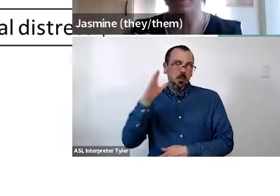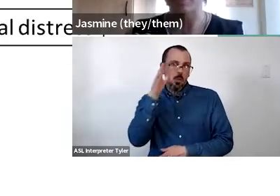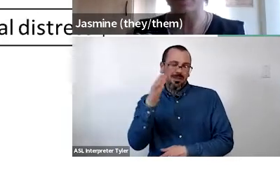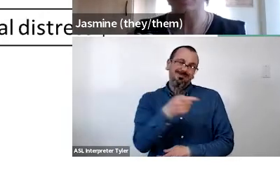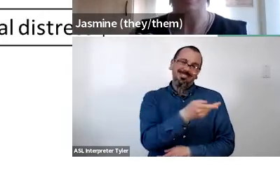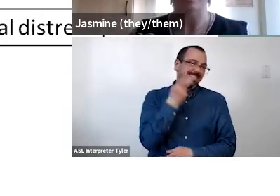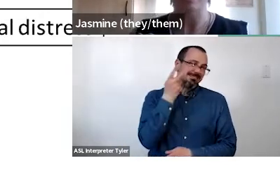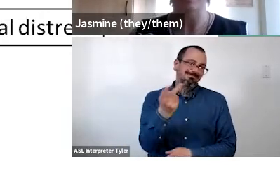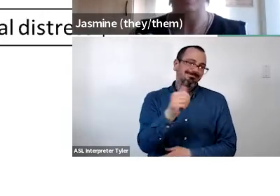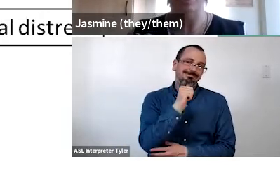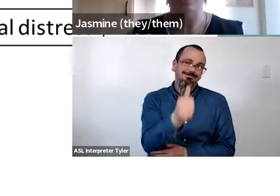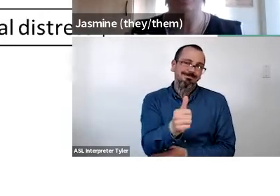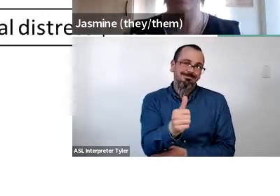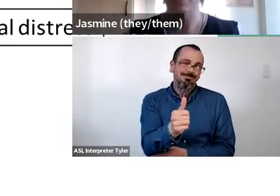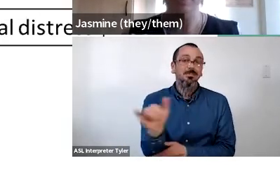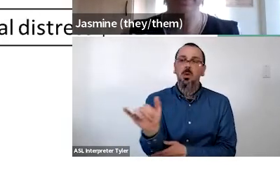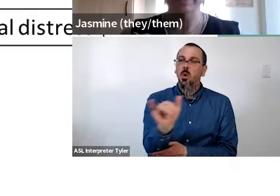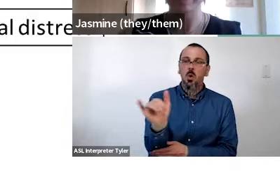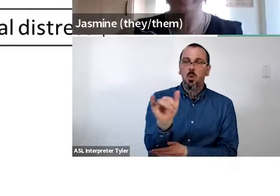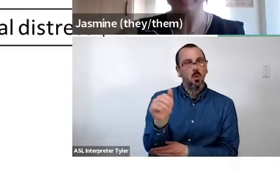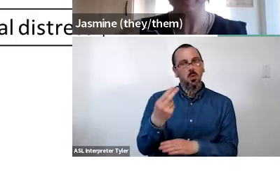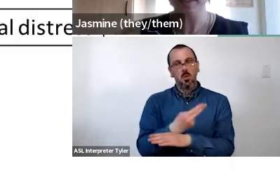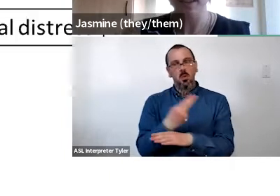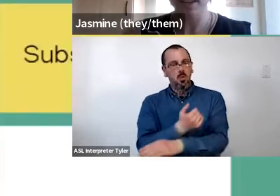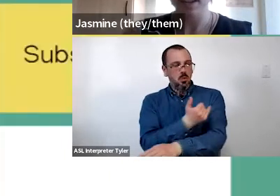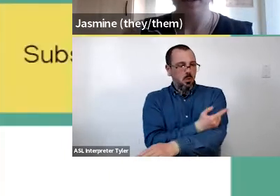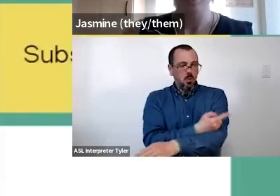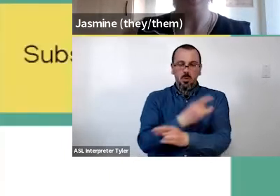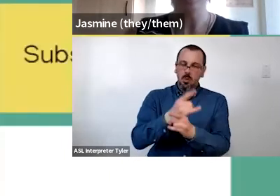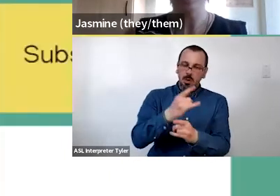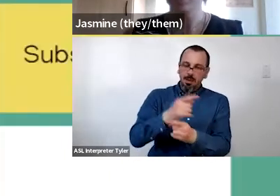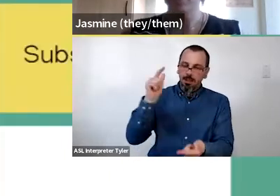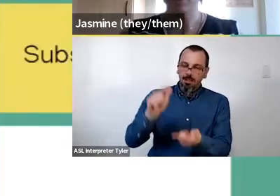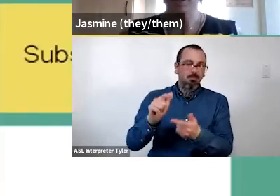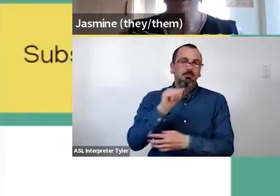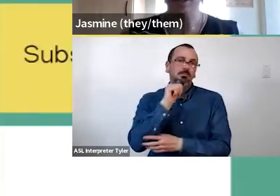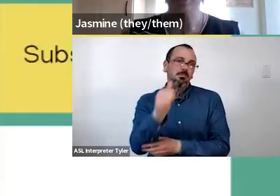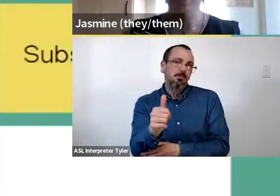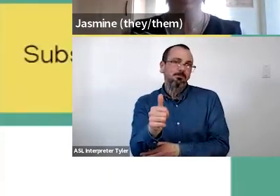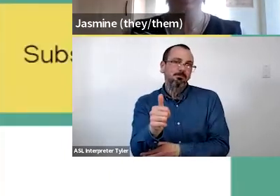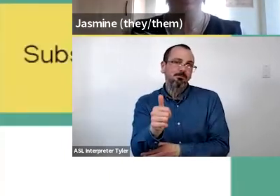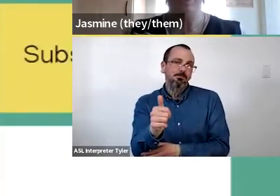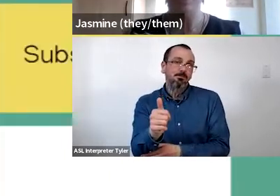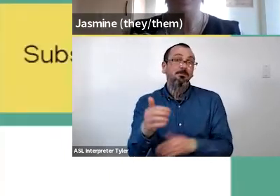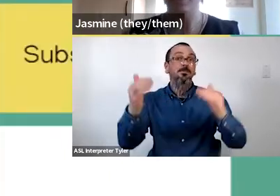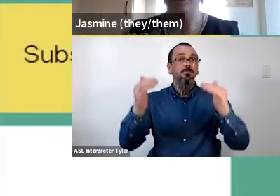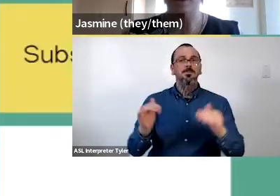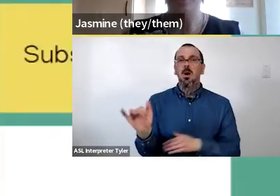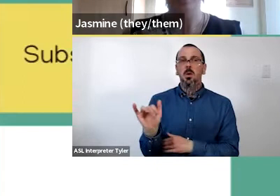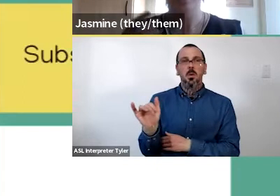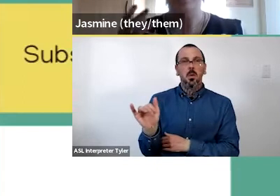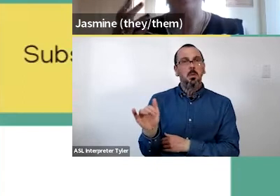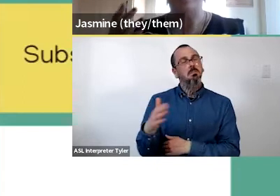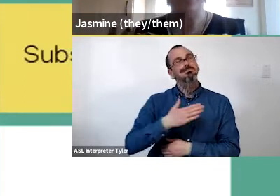and substance use, as some researchers have thought. I also ran a correlation analysis to see how each of